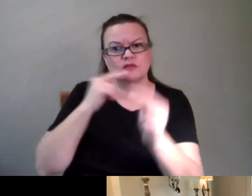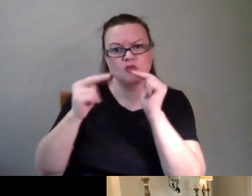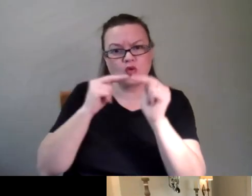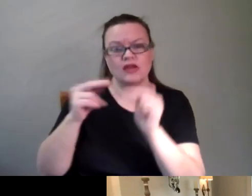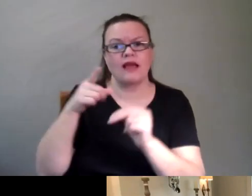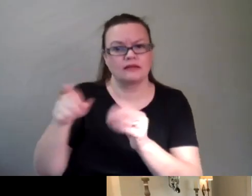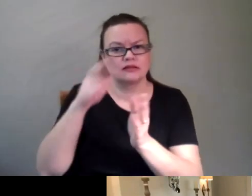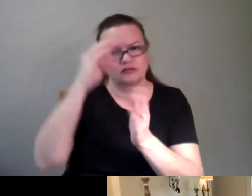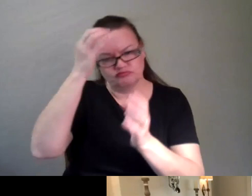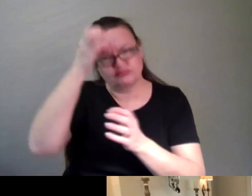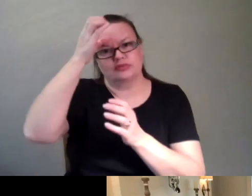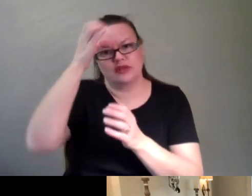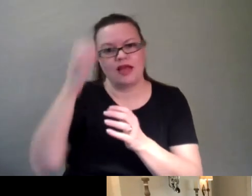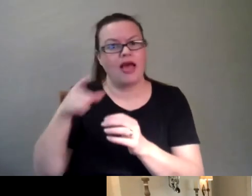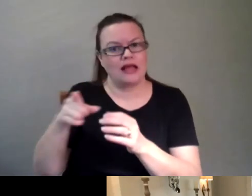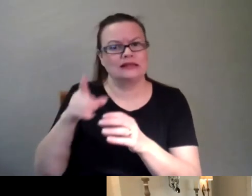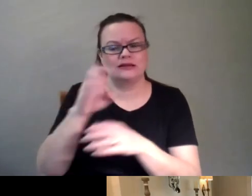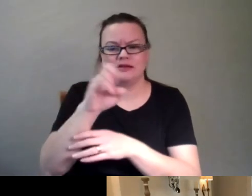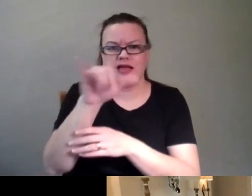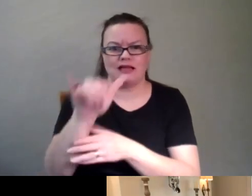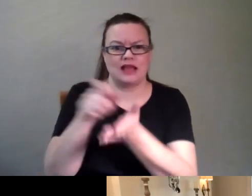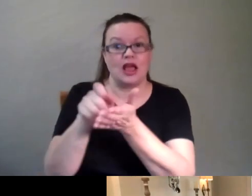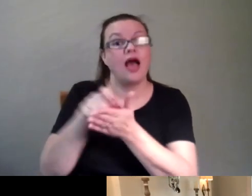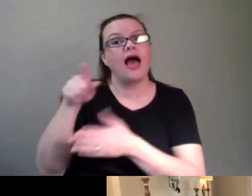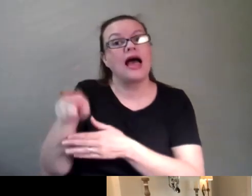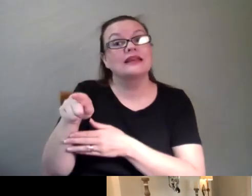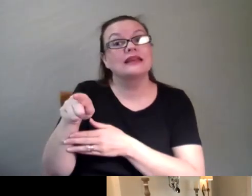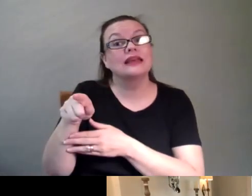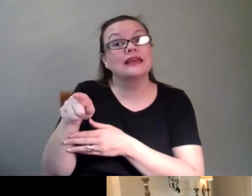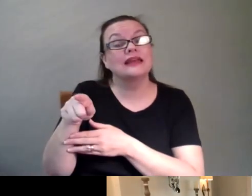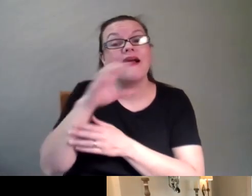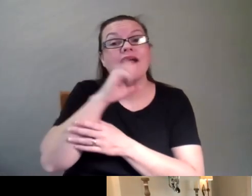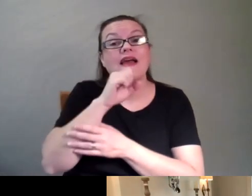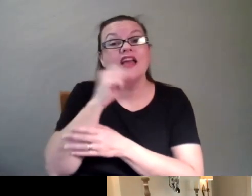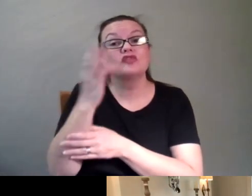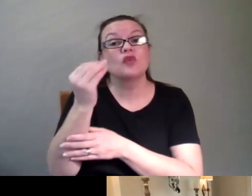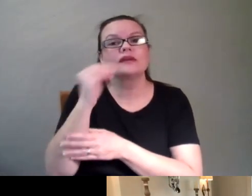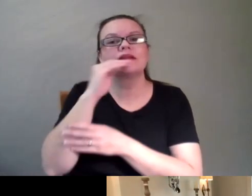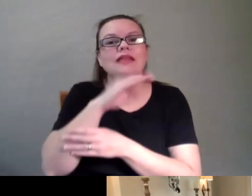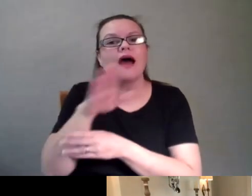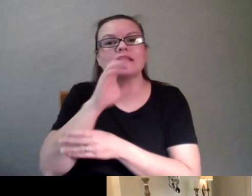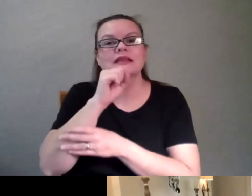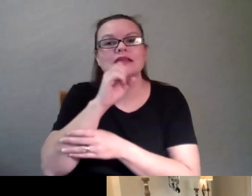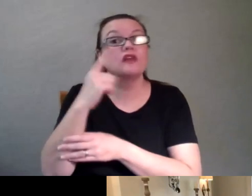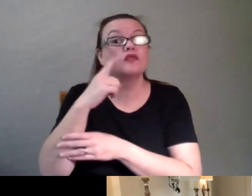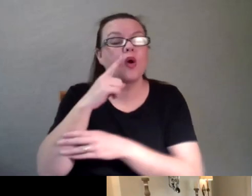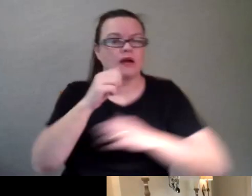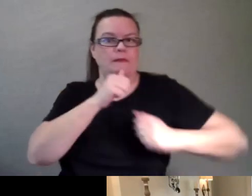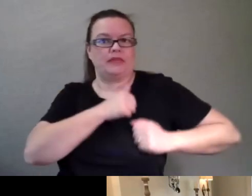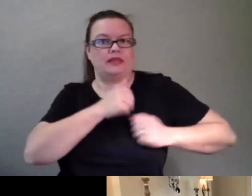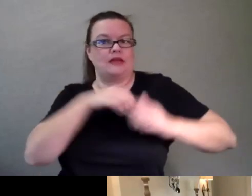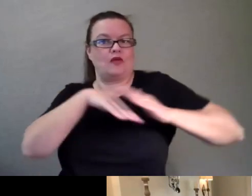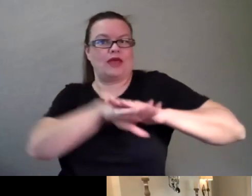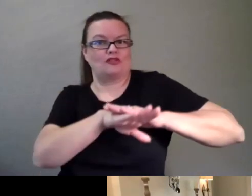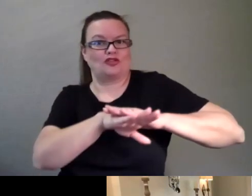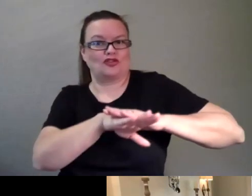as a veteran who lied about his age at 14 to get into the military, and as a